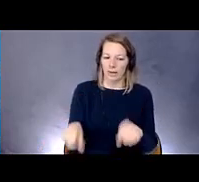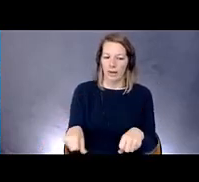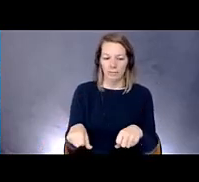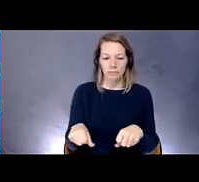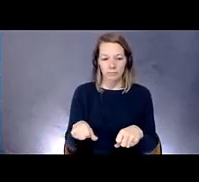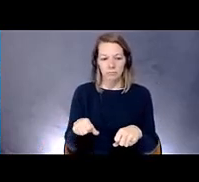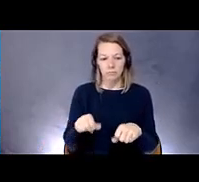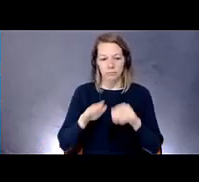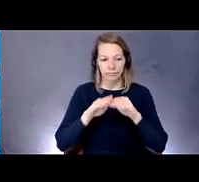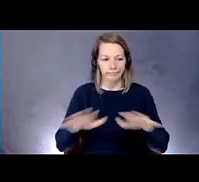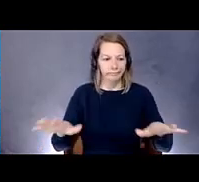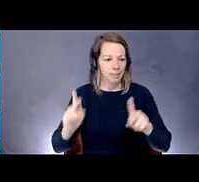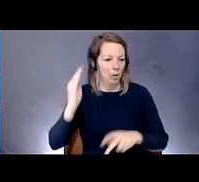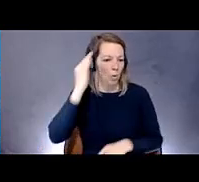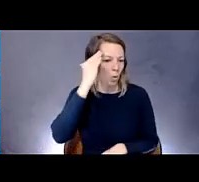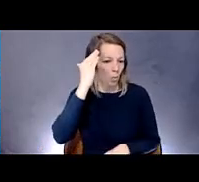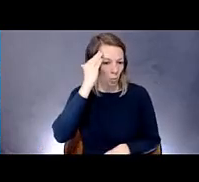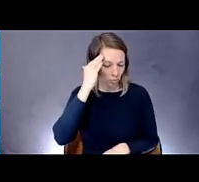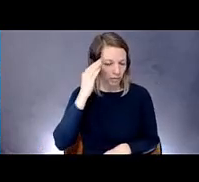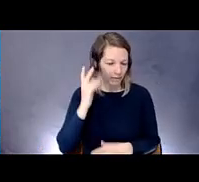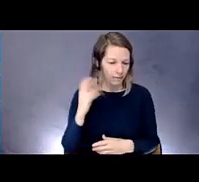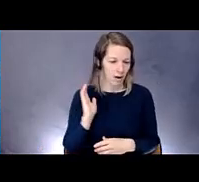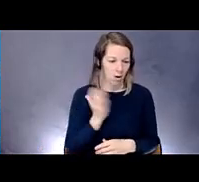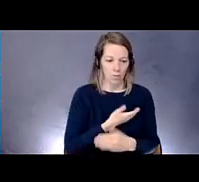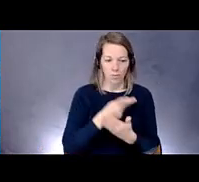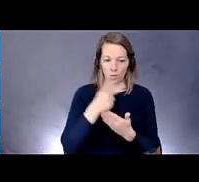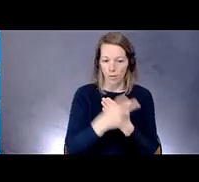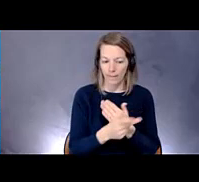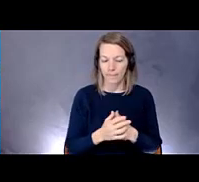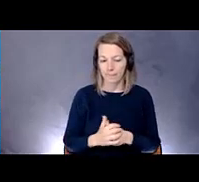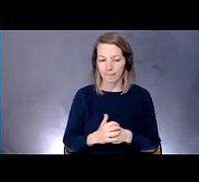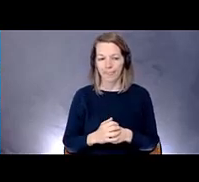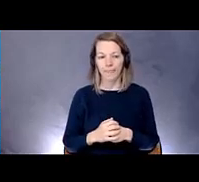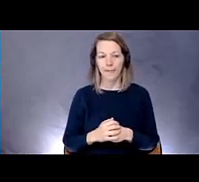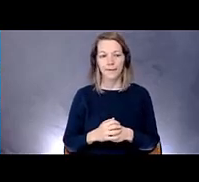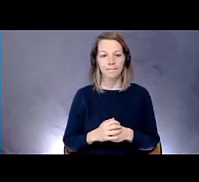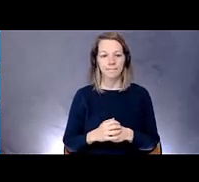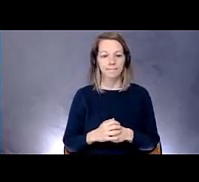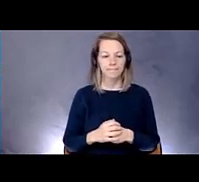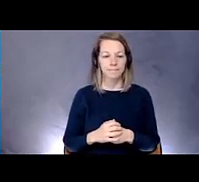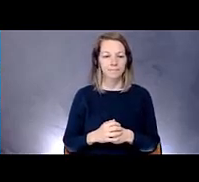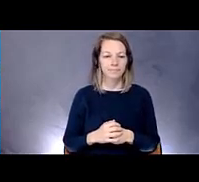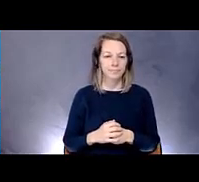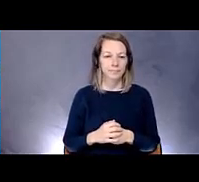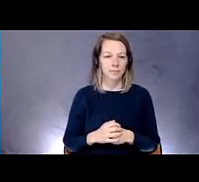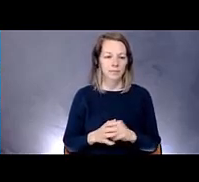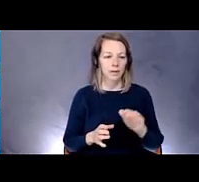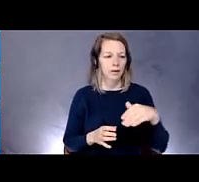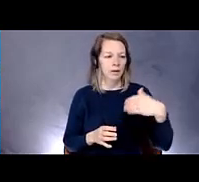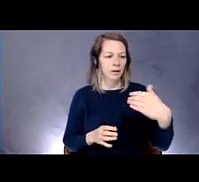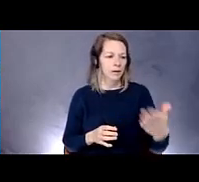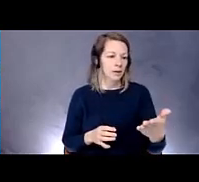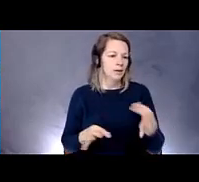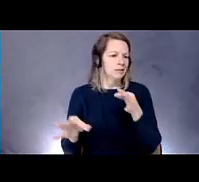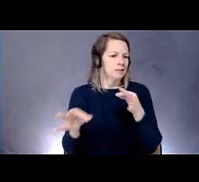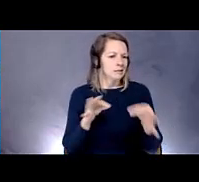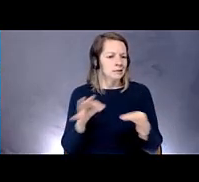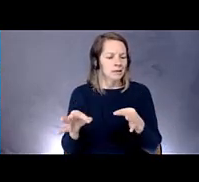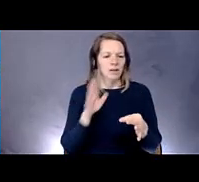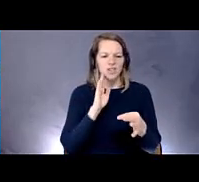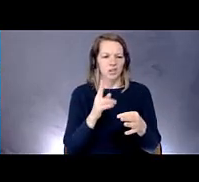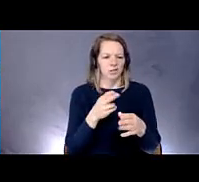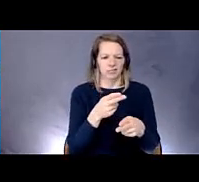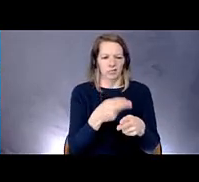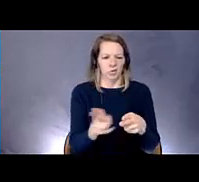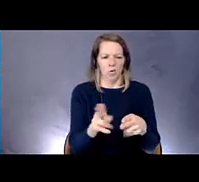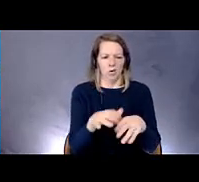can spread the word even further. Jumping to the next slide. This gives you just a little bit of a snapshot of